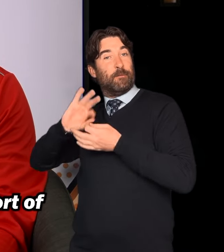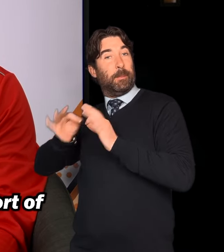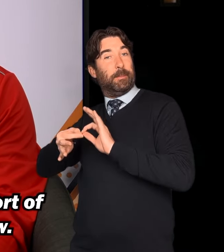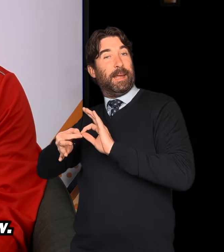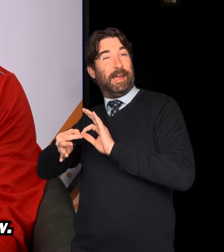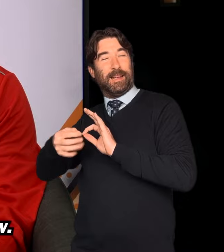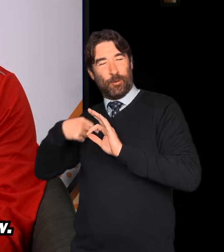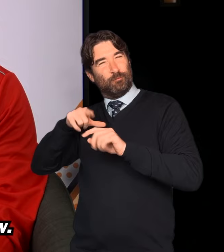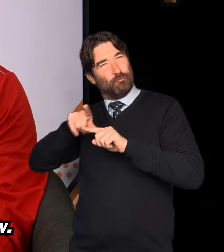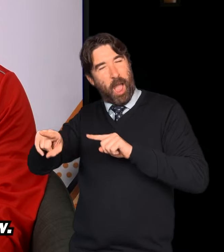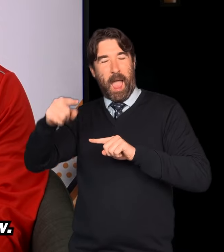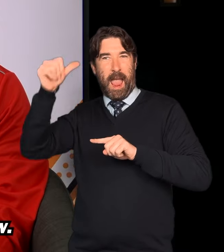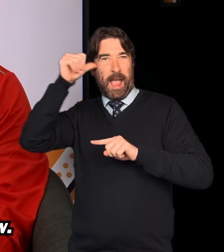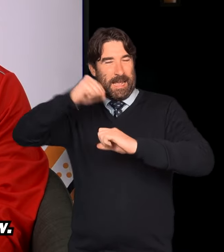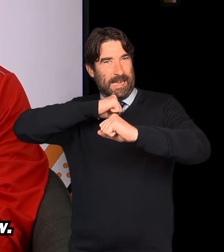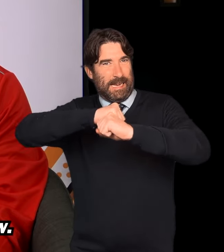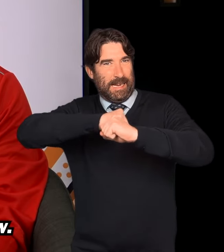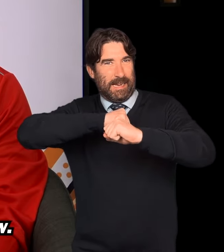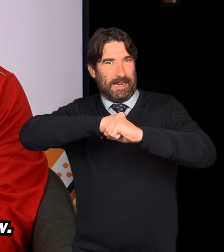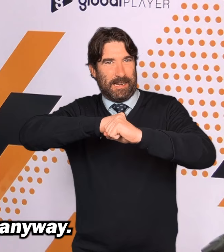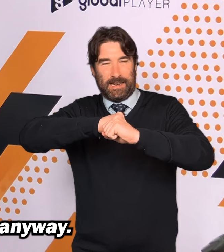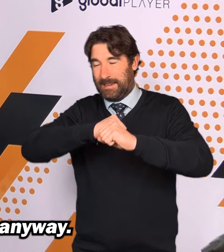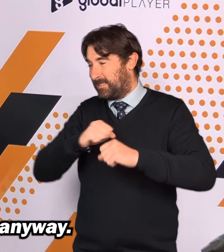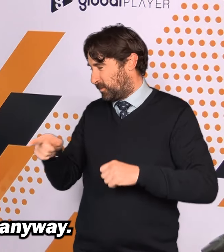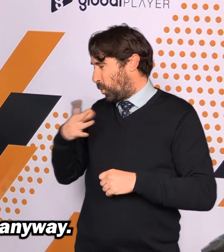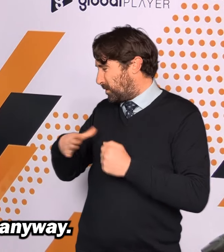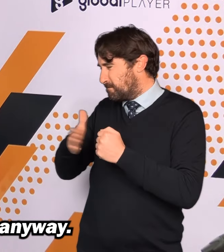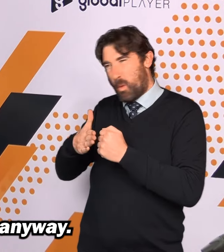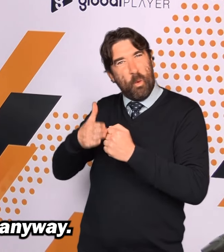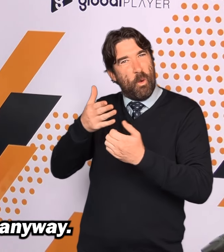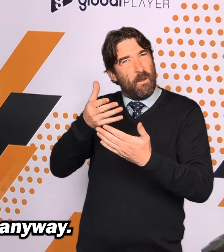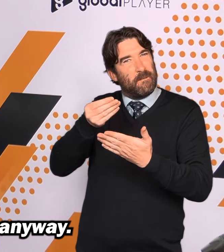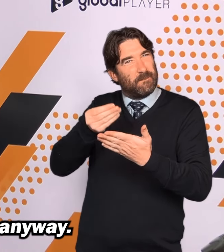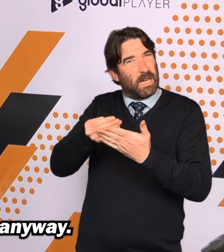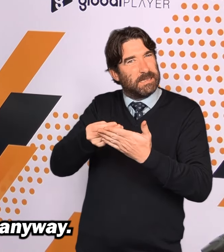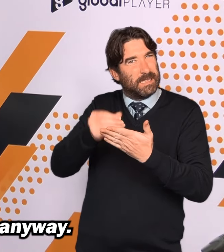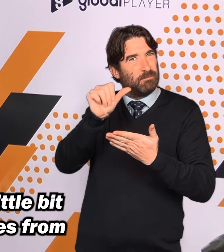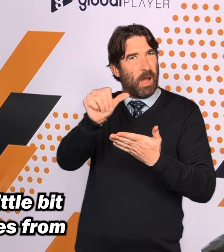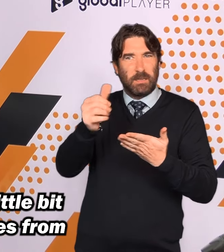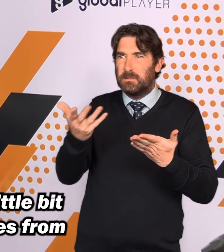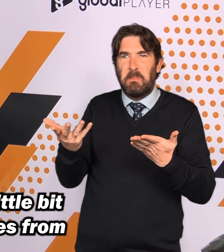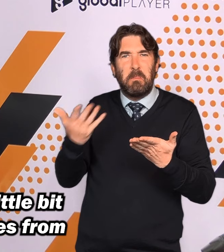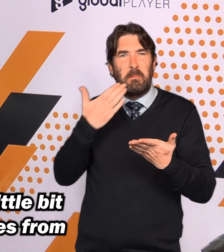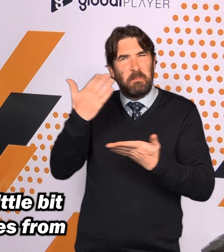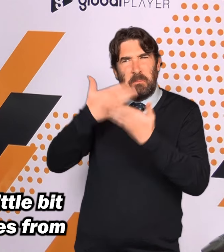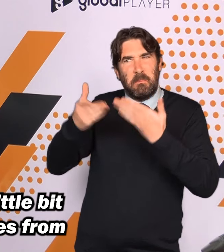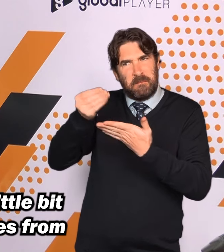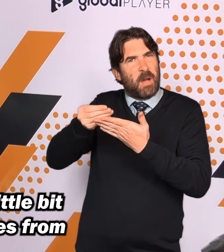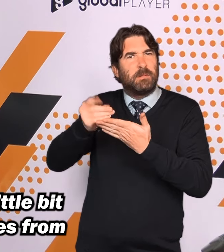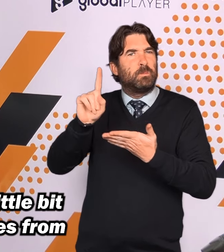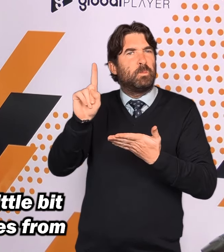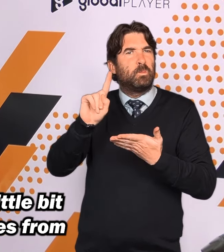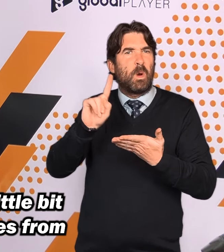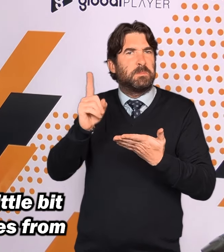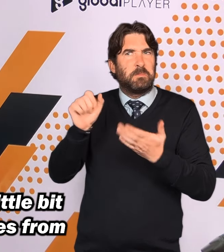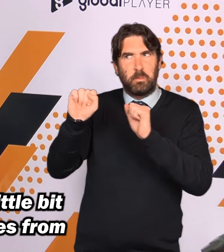behind, and so we are trying to grow. You're trying to change the funding model in a way, because can you explain a little bit